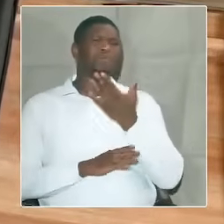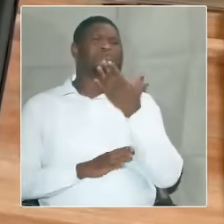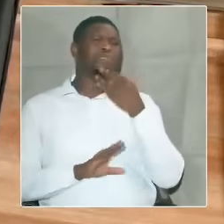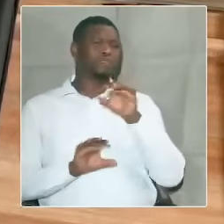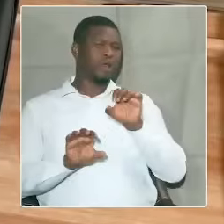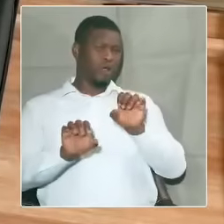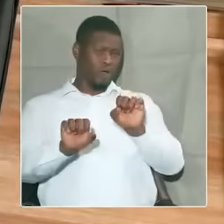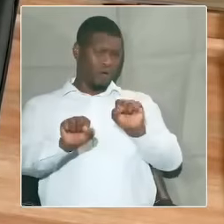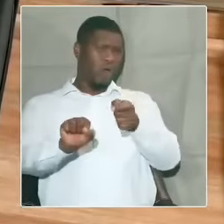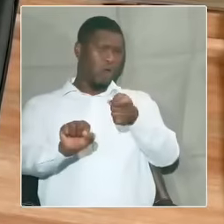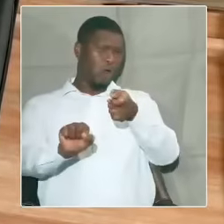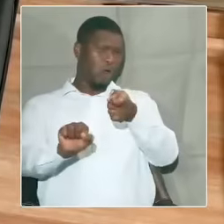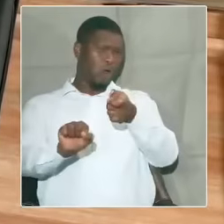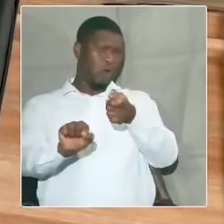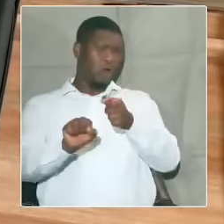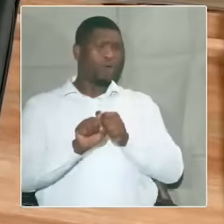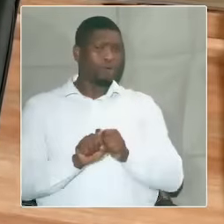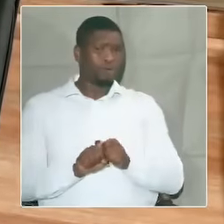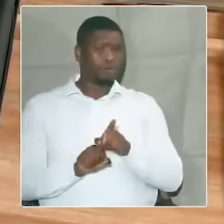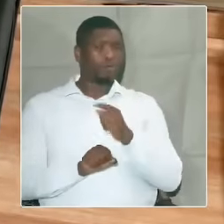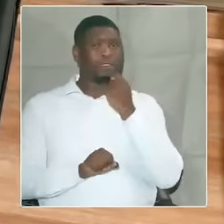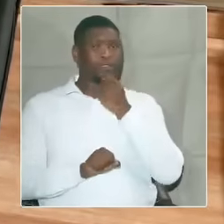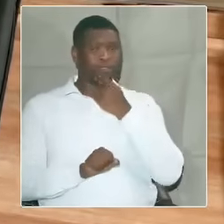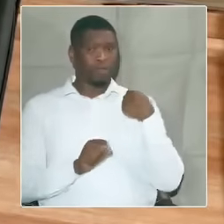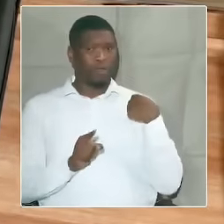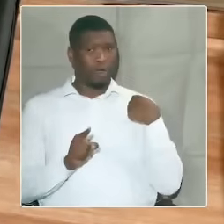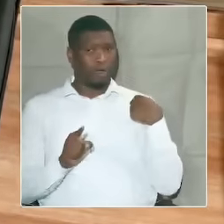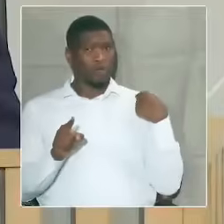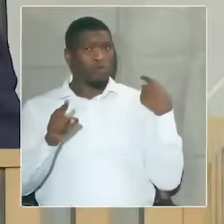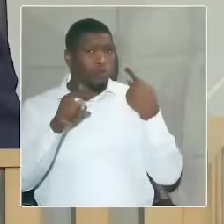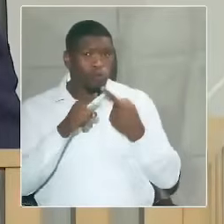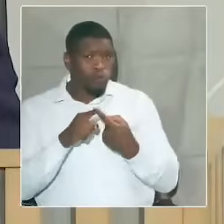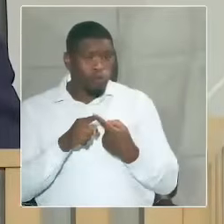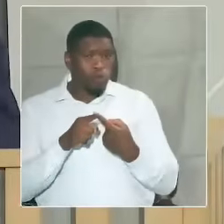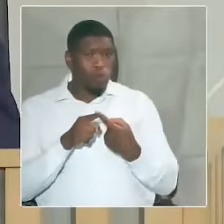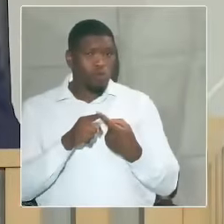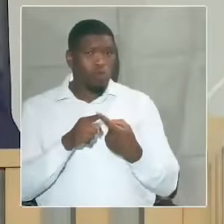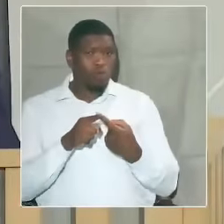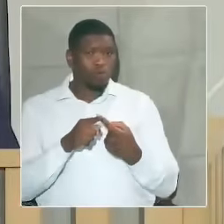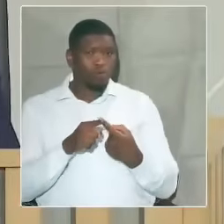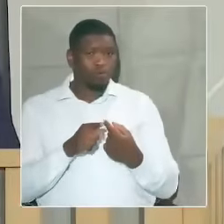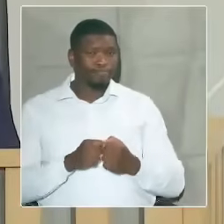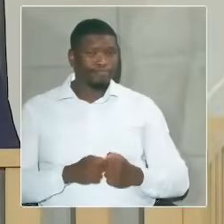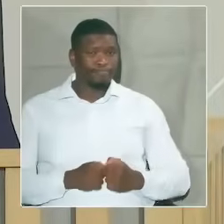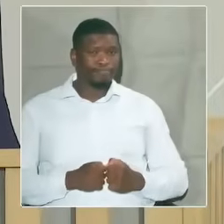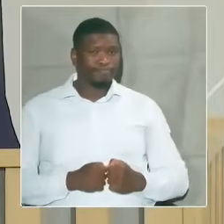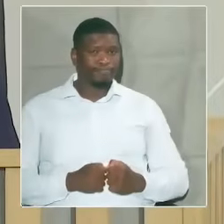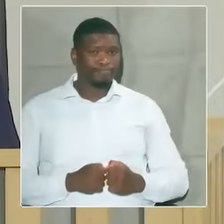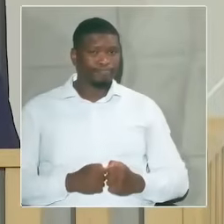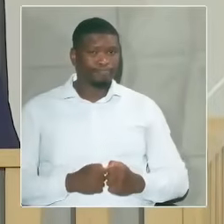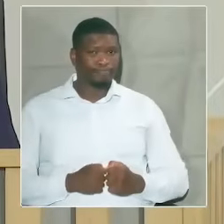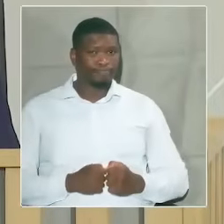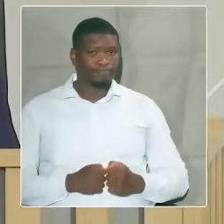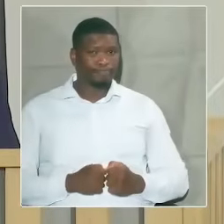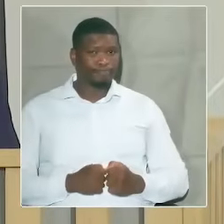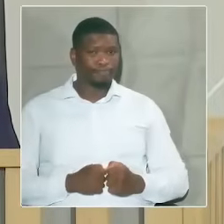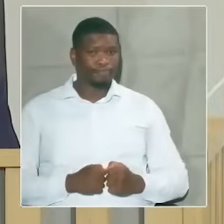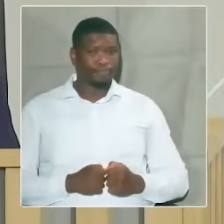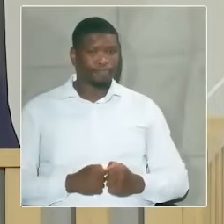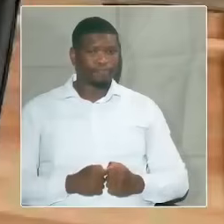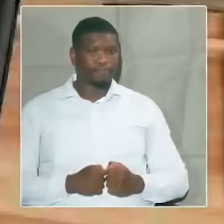pause there, to say up to that point, in other words,